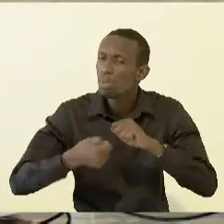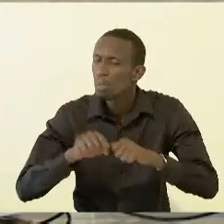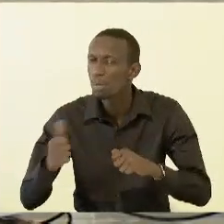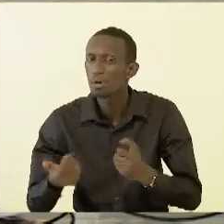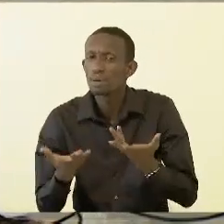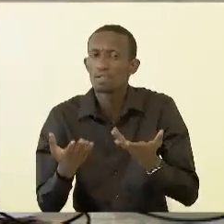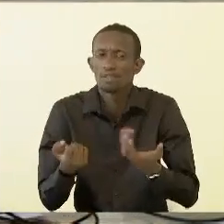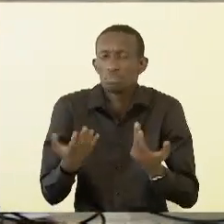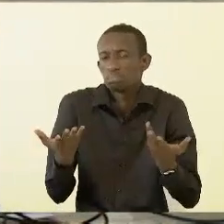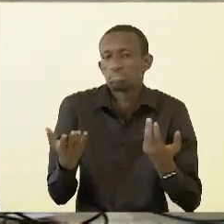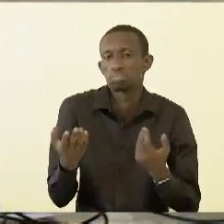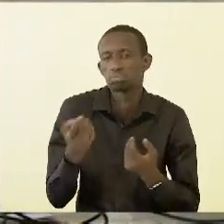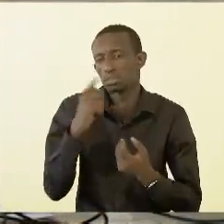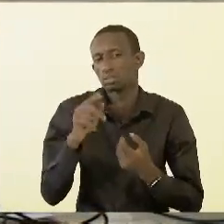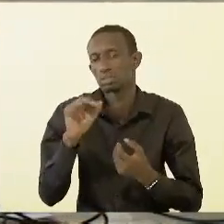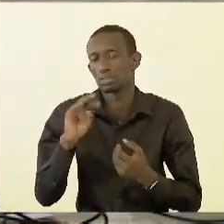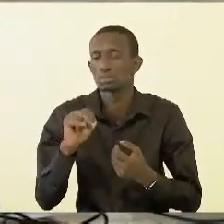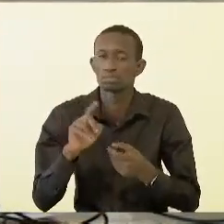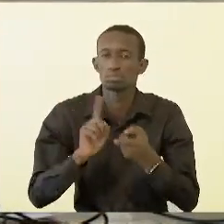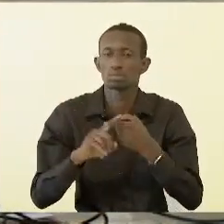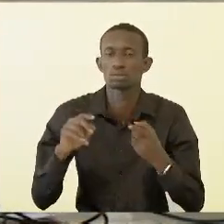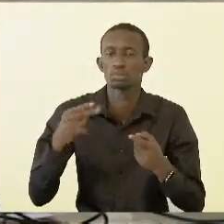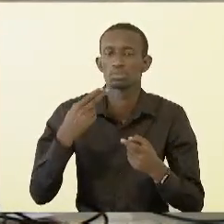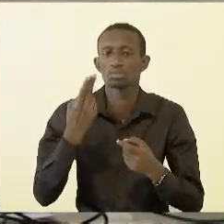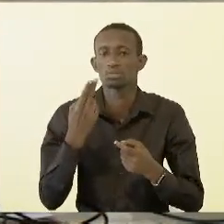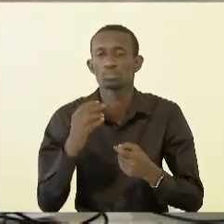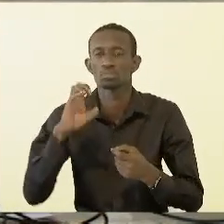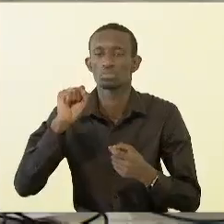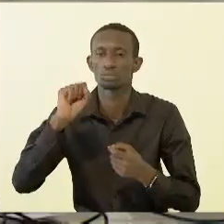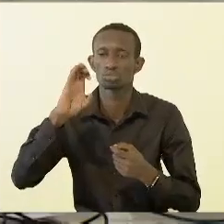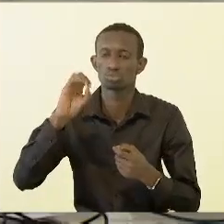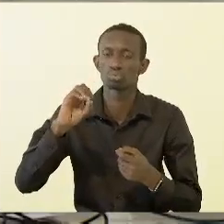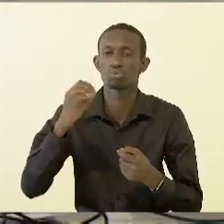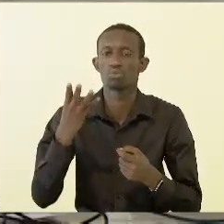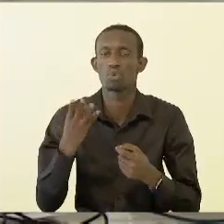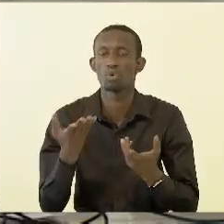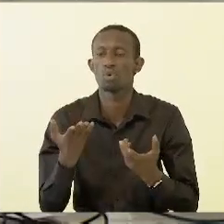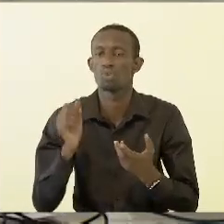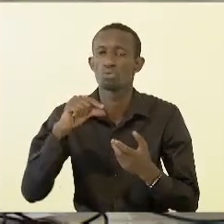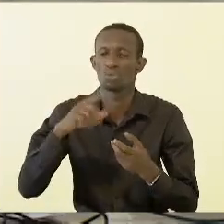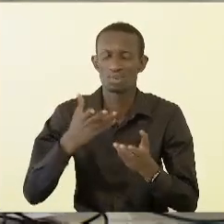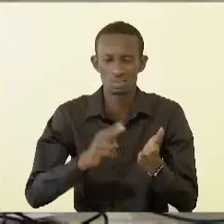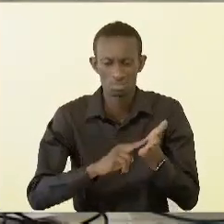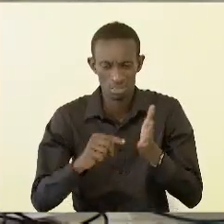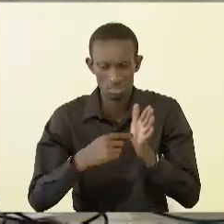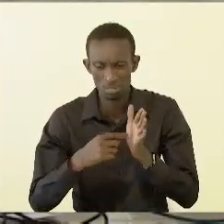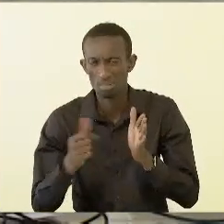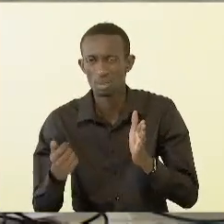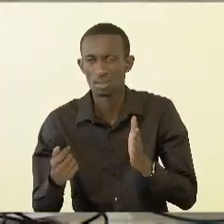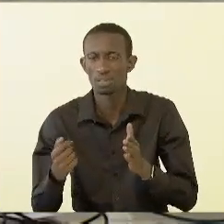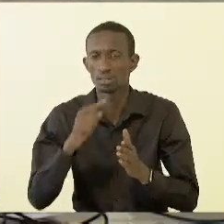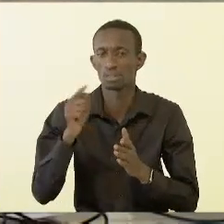have either zinc combining with sulfuric acid. Just give any other example. This will give